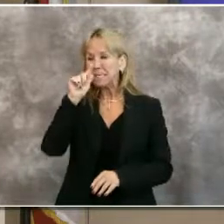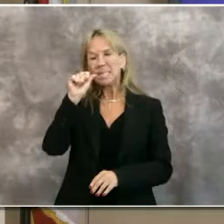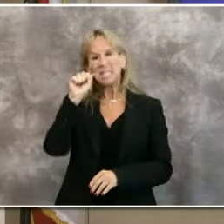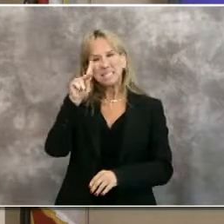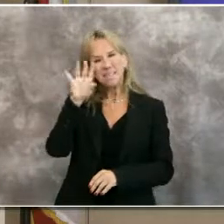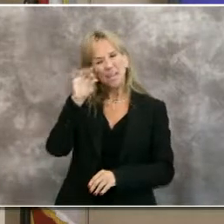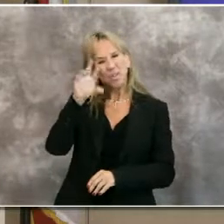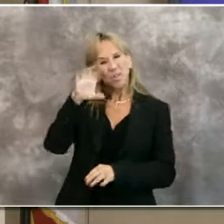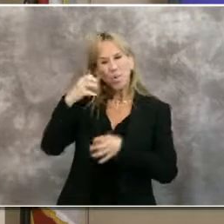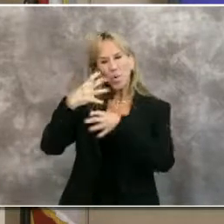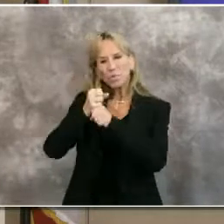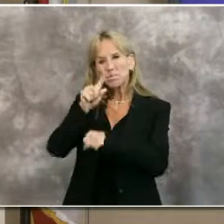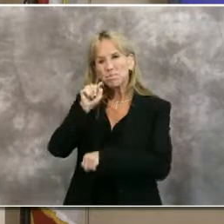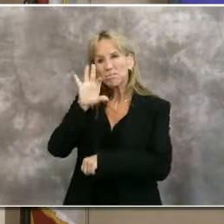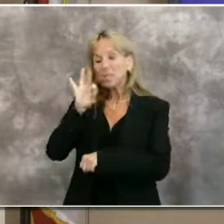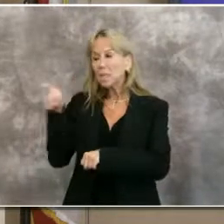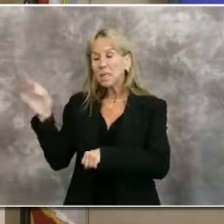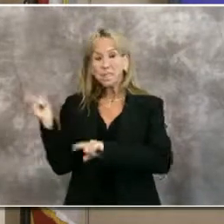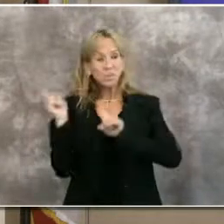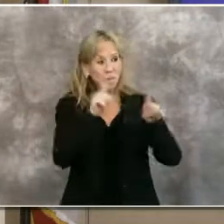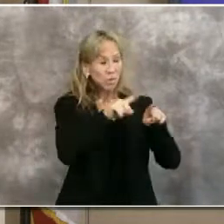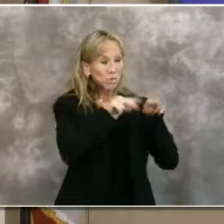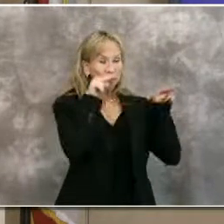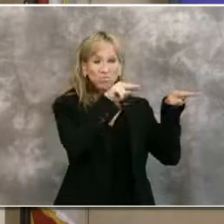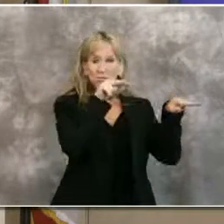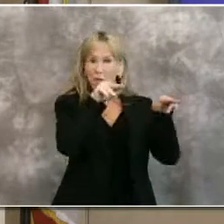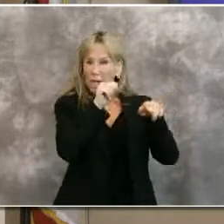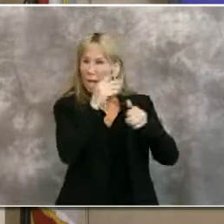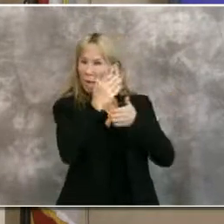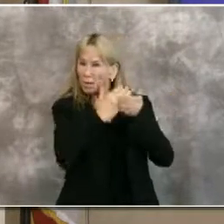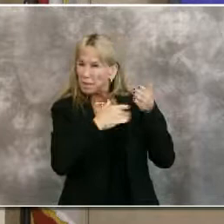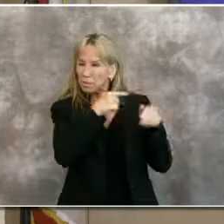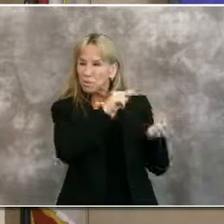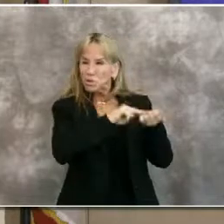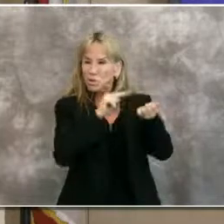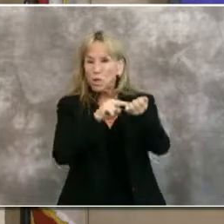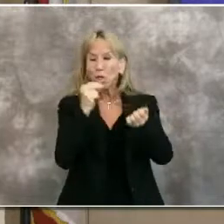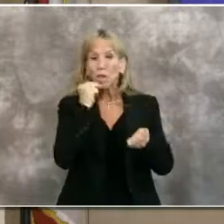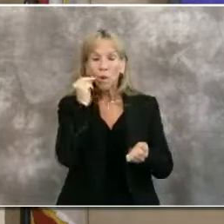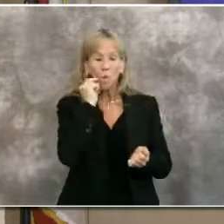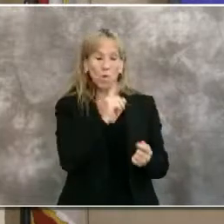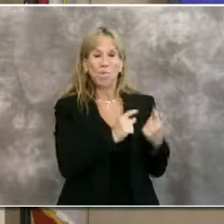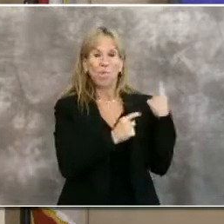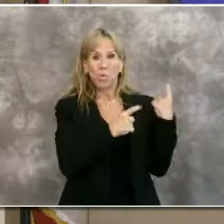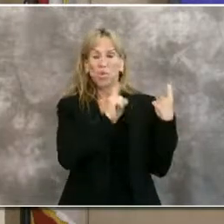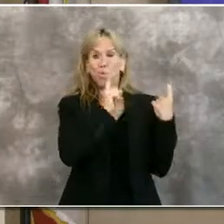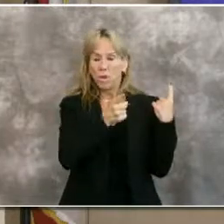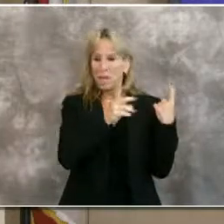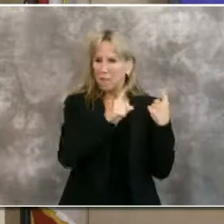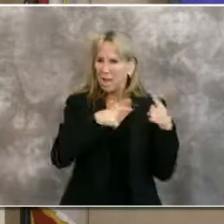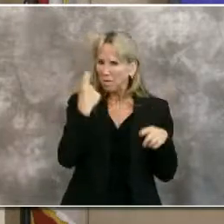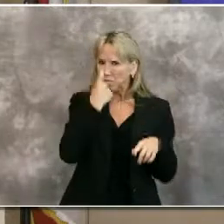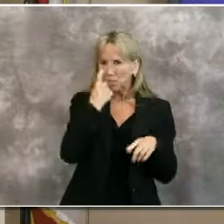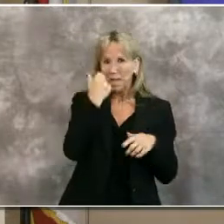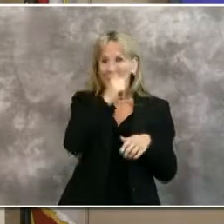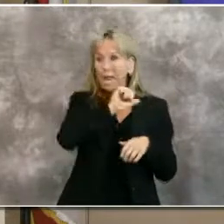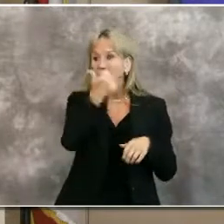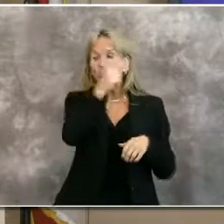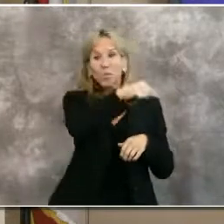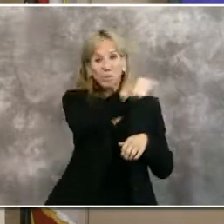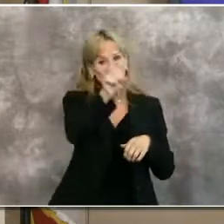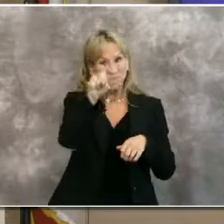of how many nursing homes or other facilities locally that has had to have the state task force help? We'll